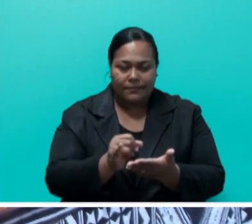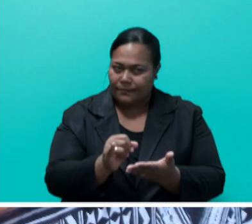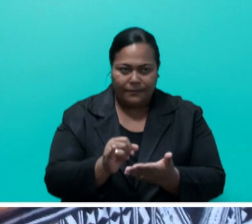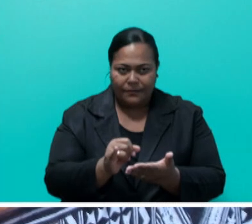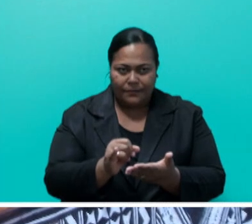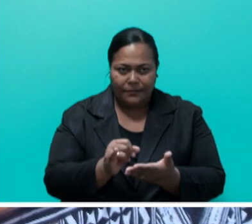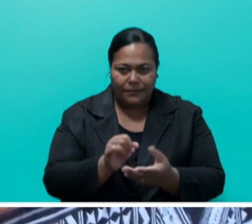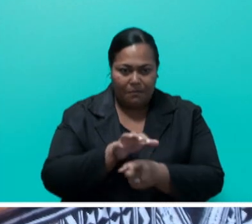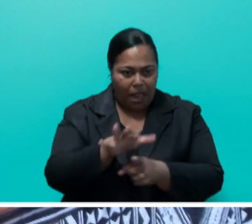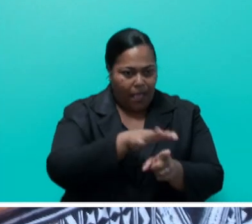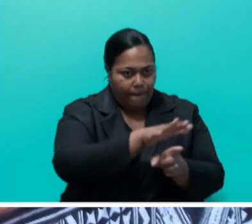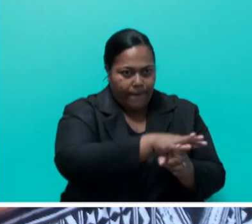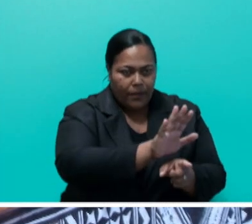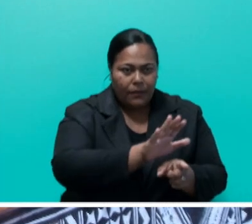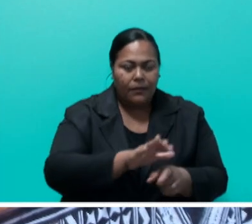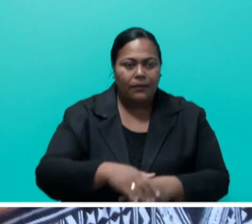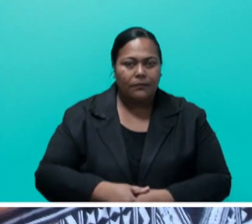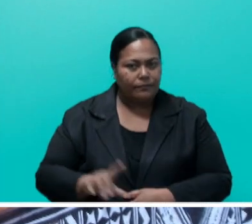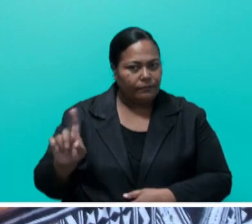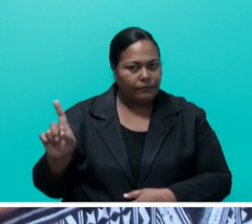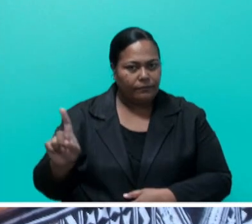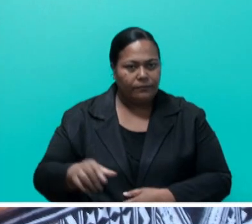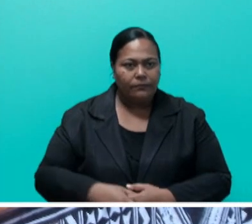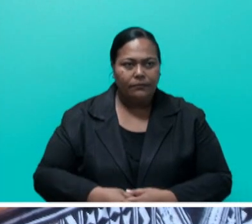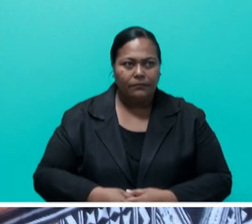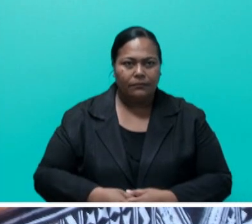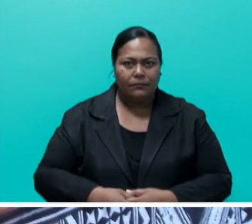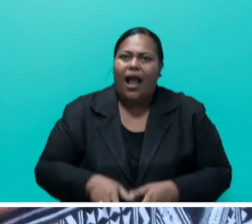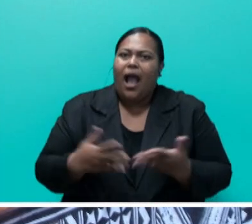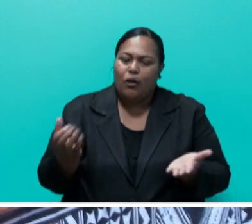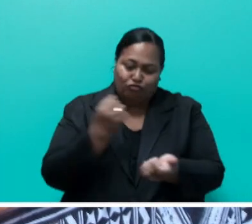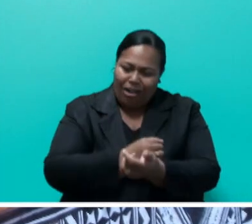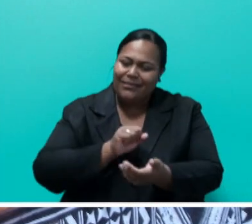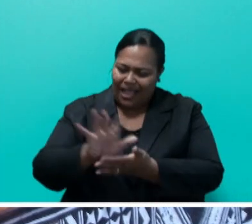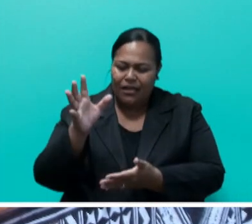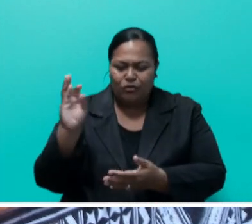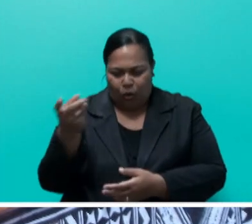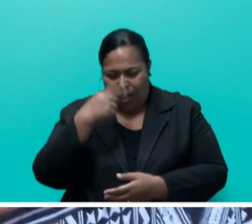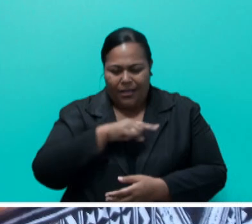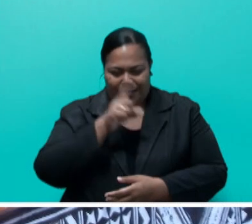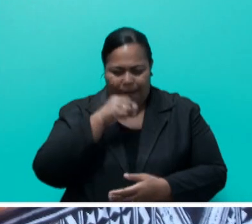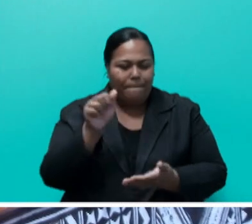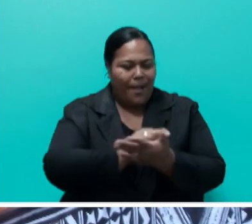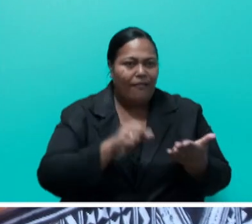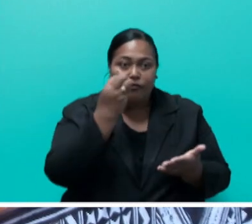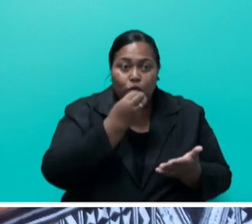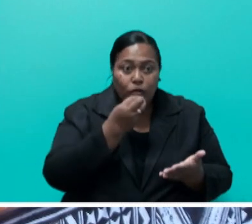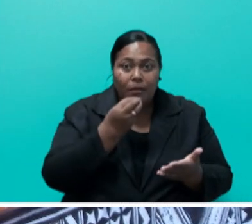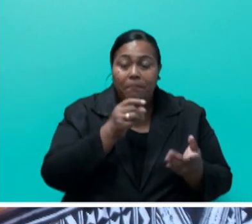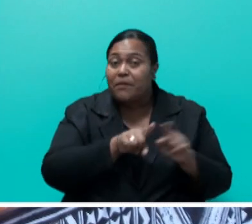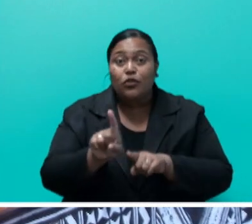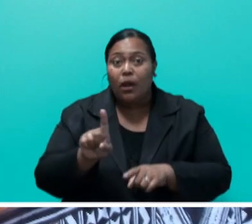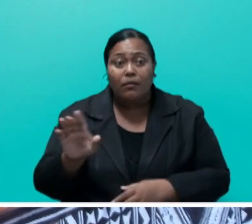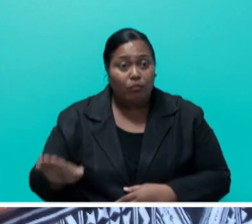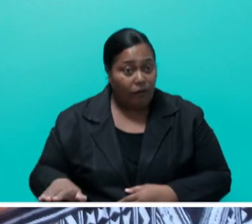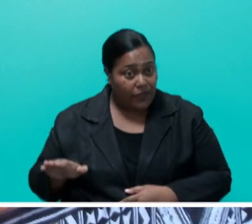The putting of food on the table has affected this, poverty.